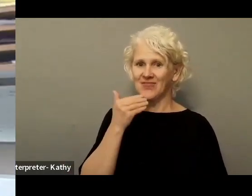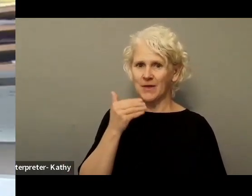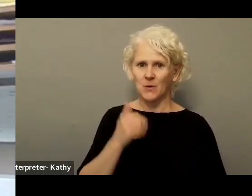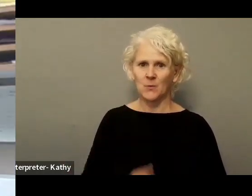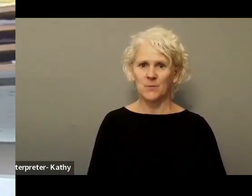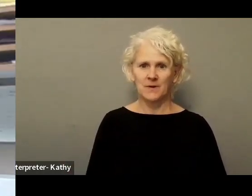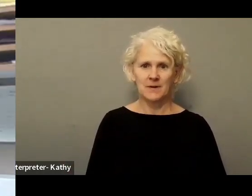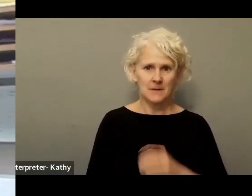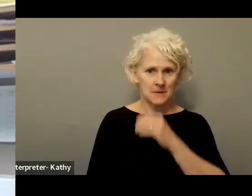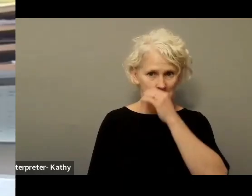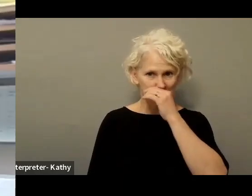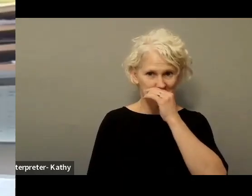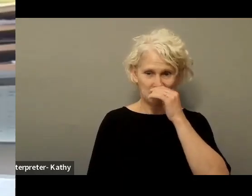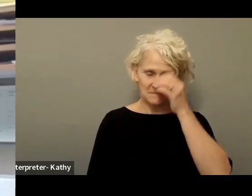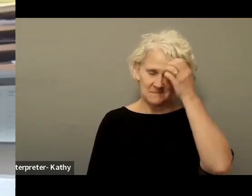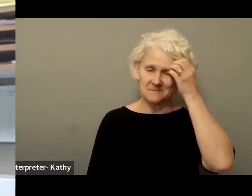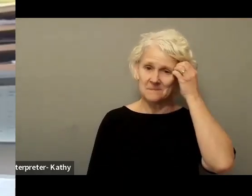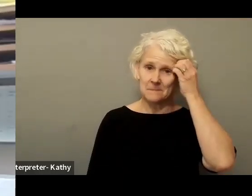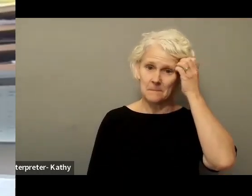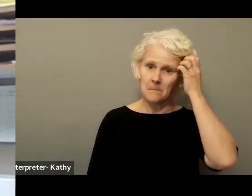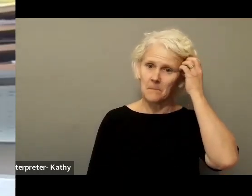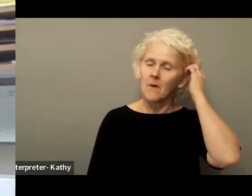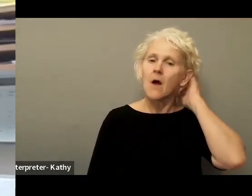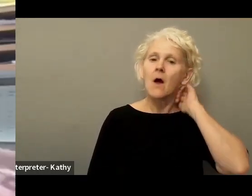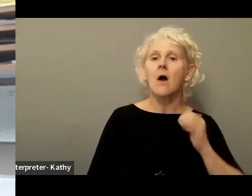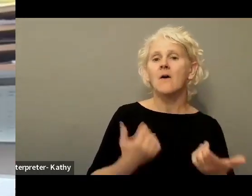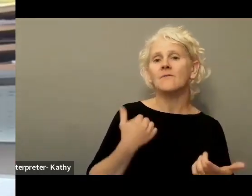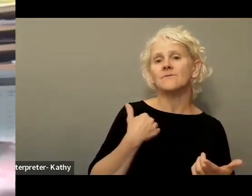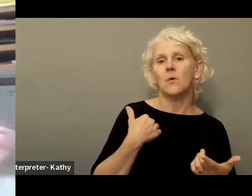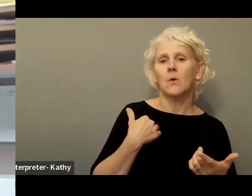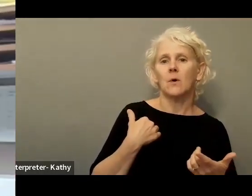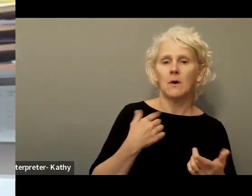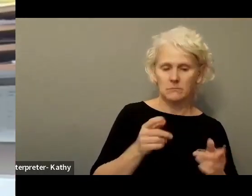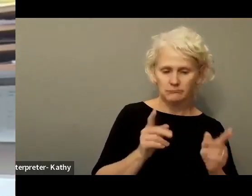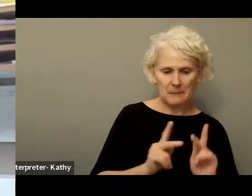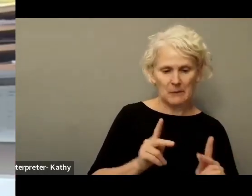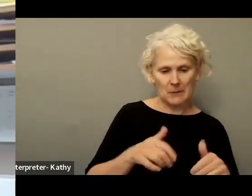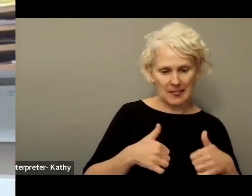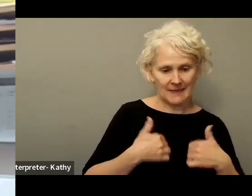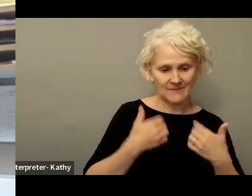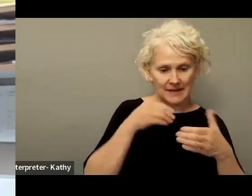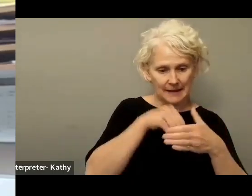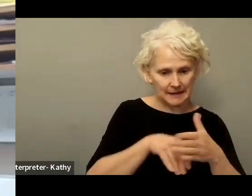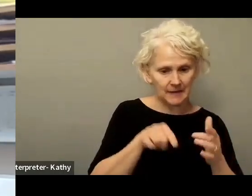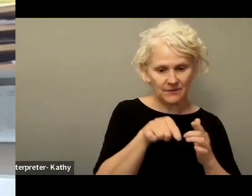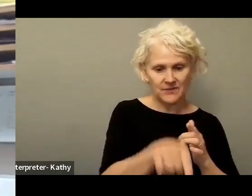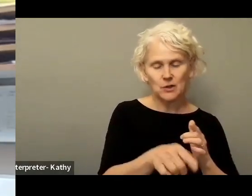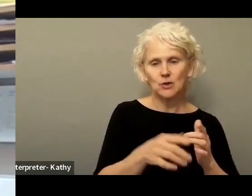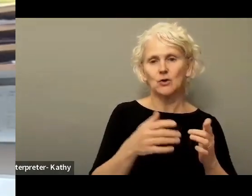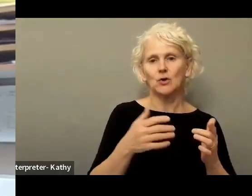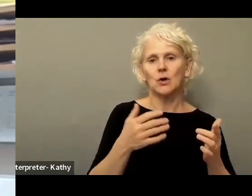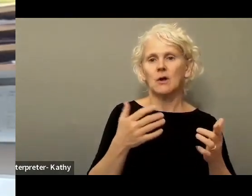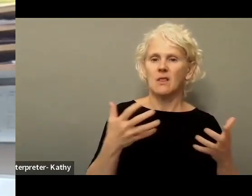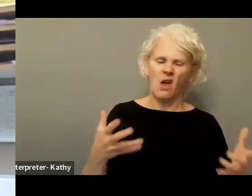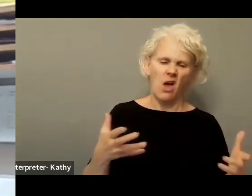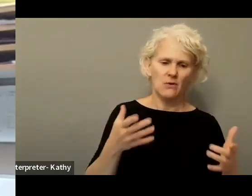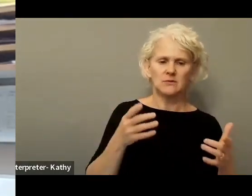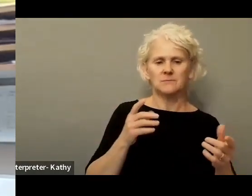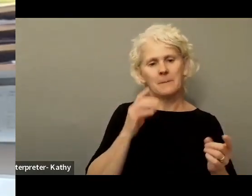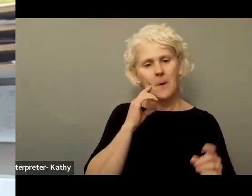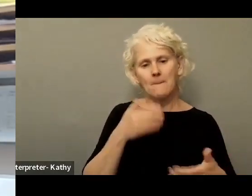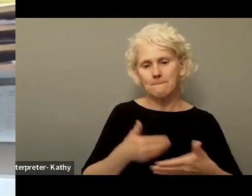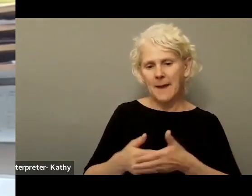So I'll do it in two facets here. For our residents, you know, a lot of our people are those